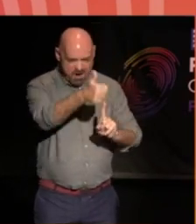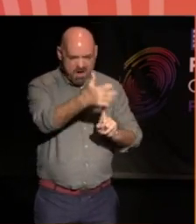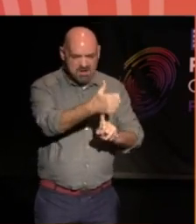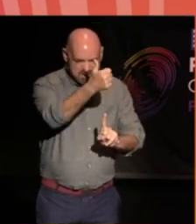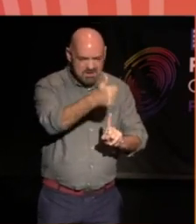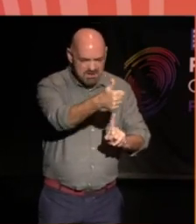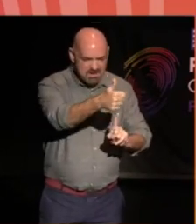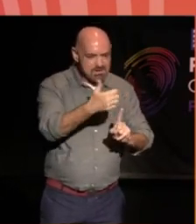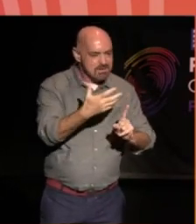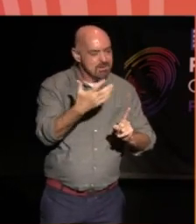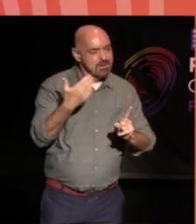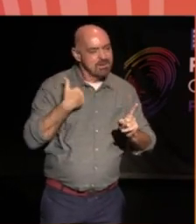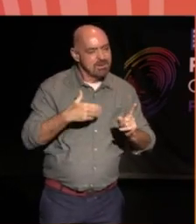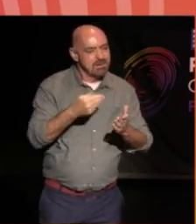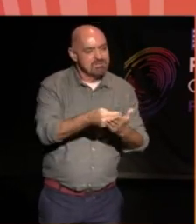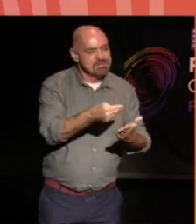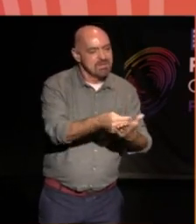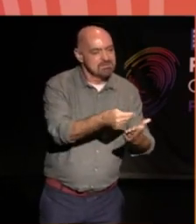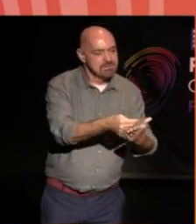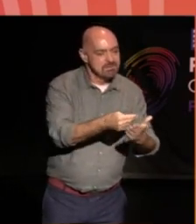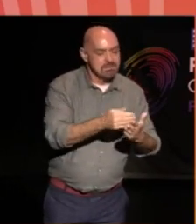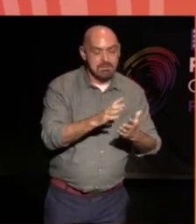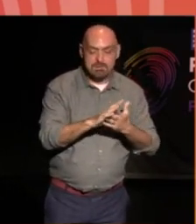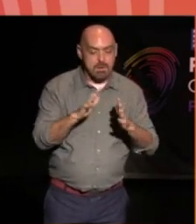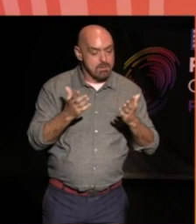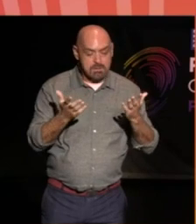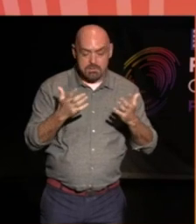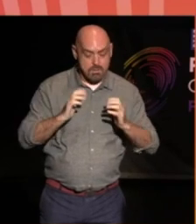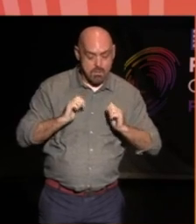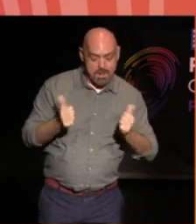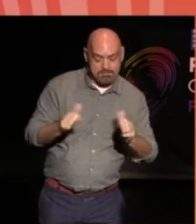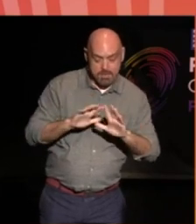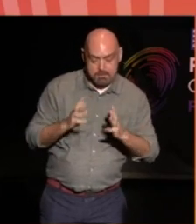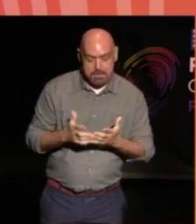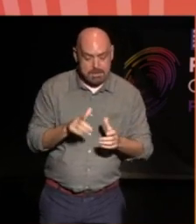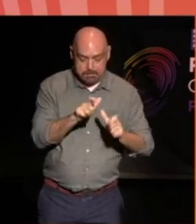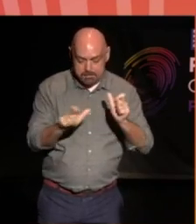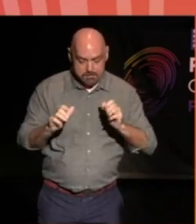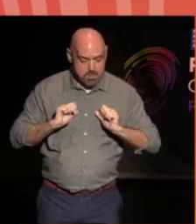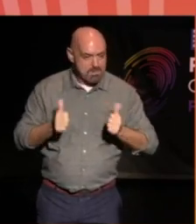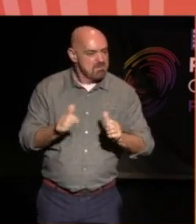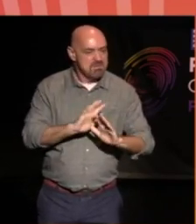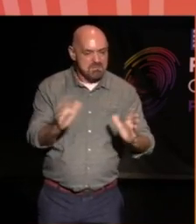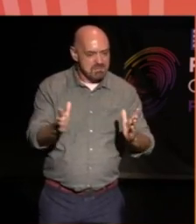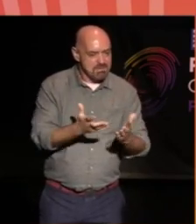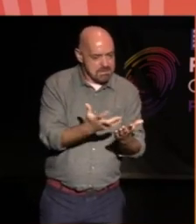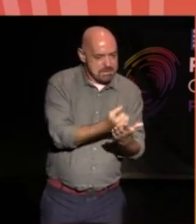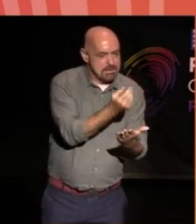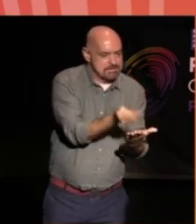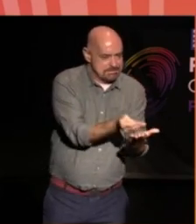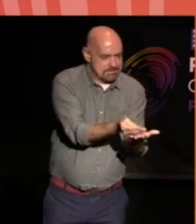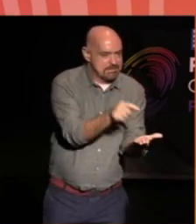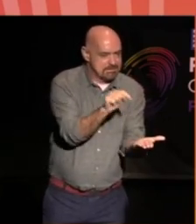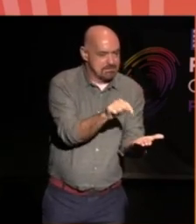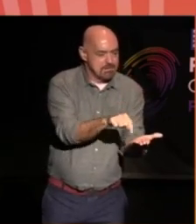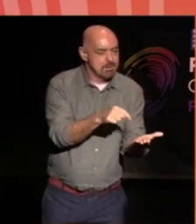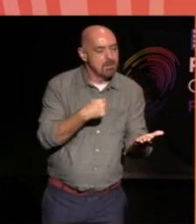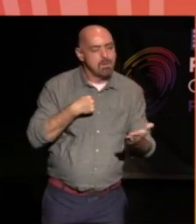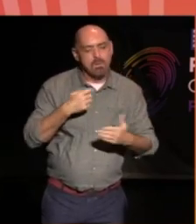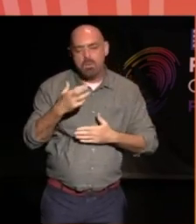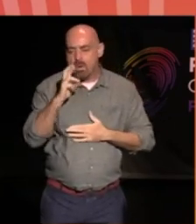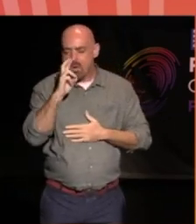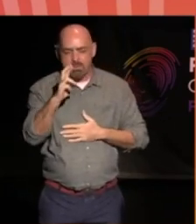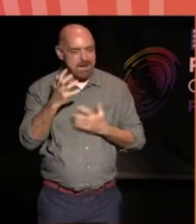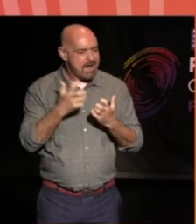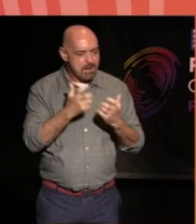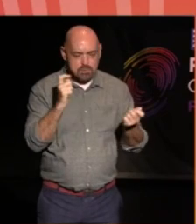health of our environment and the planet, nor the welfare and well-being of our people. And we hope to look at how